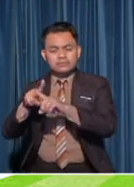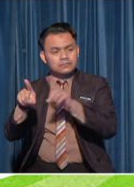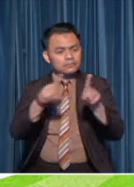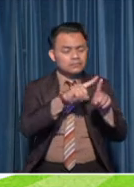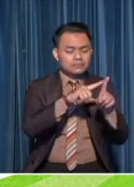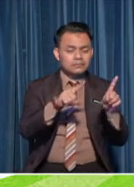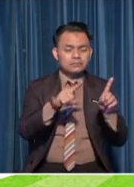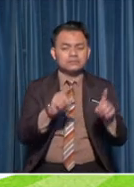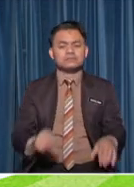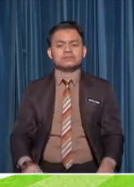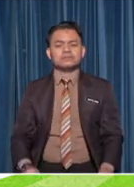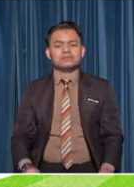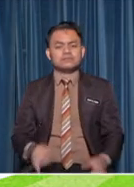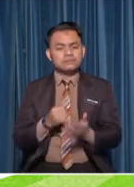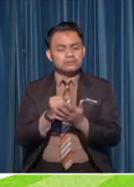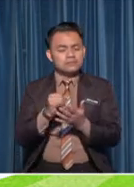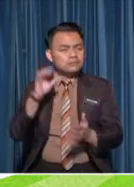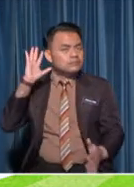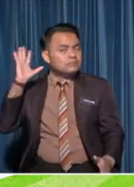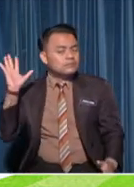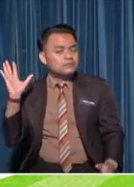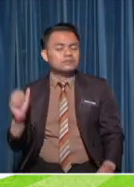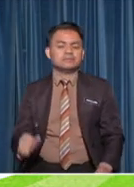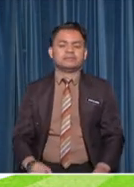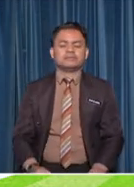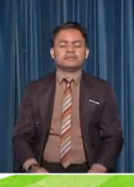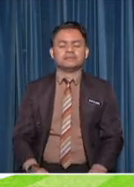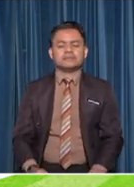different kinds of sound.